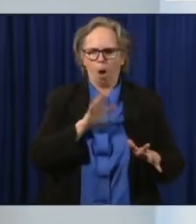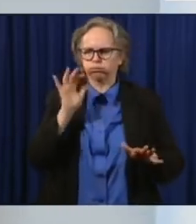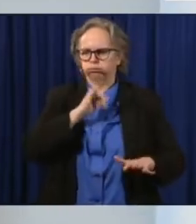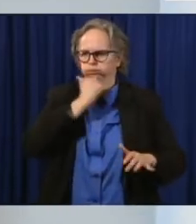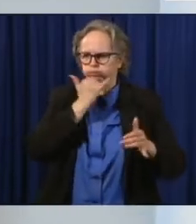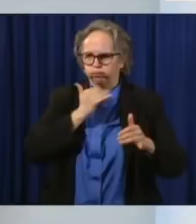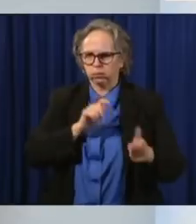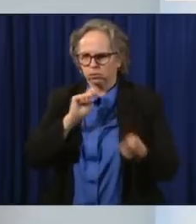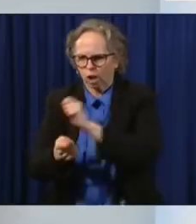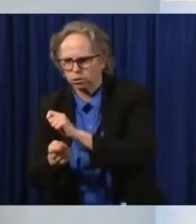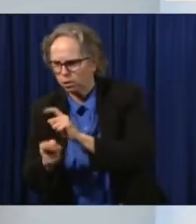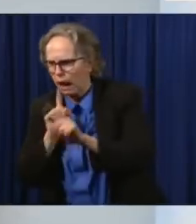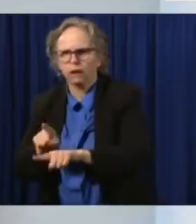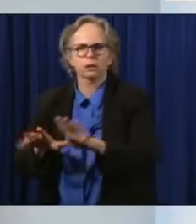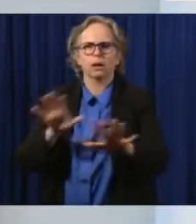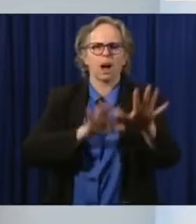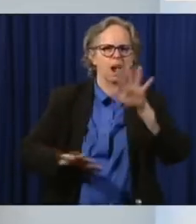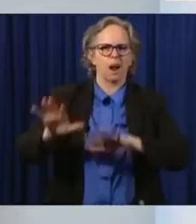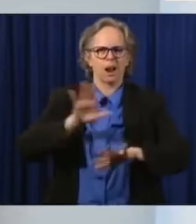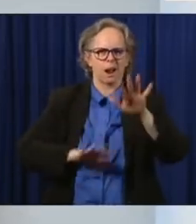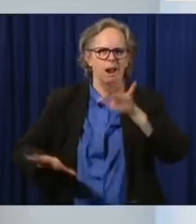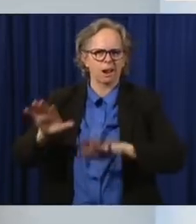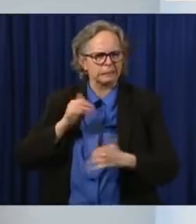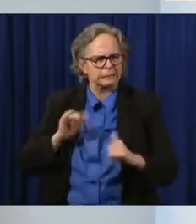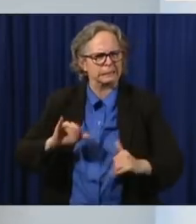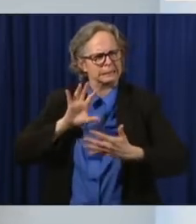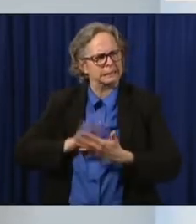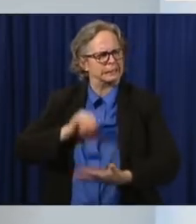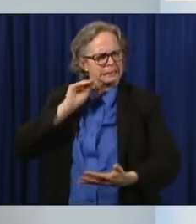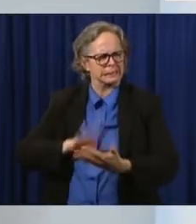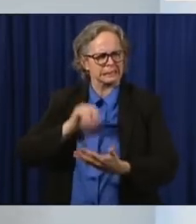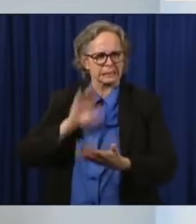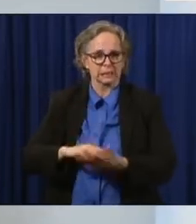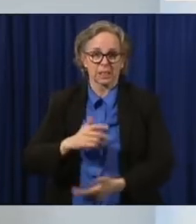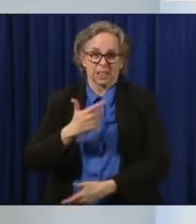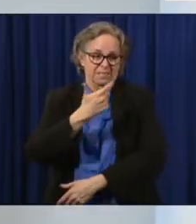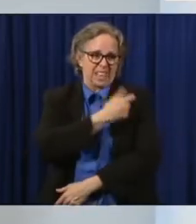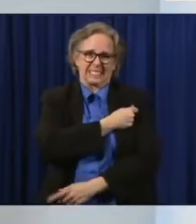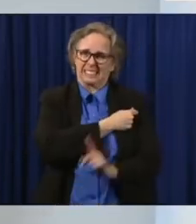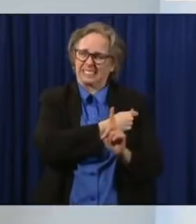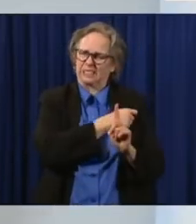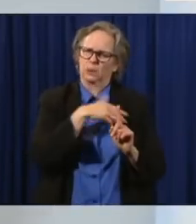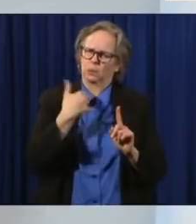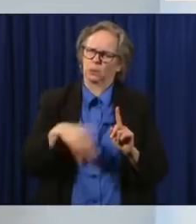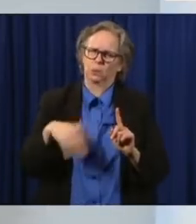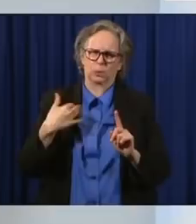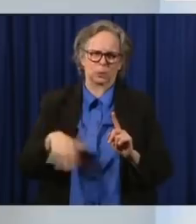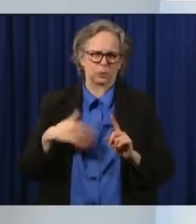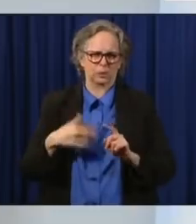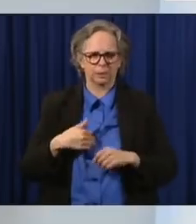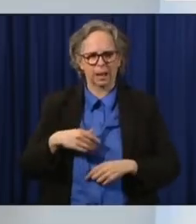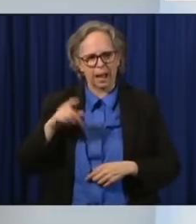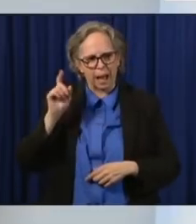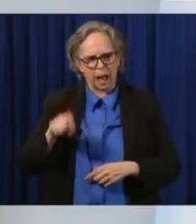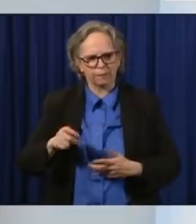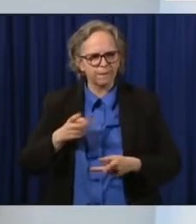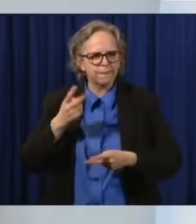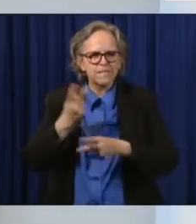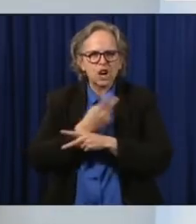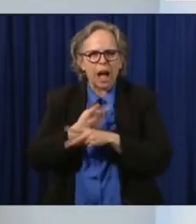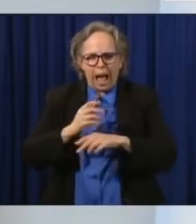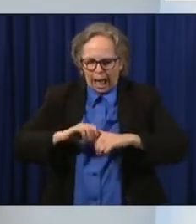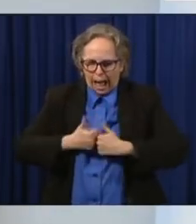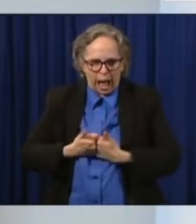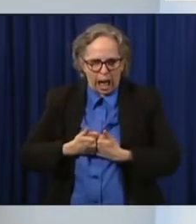vaccine, we concluded pretty early on that we're going to have to learn to live with COVID-19 in our lives. And we